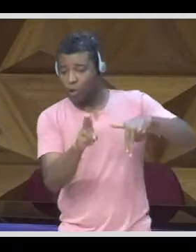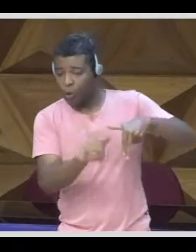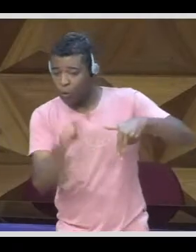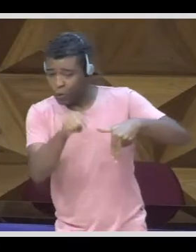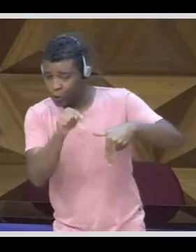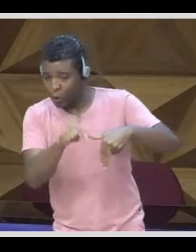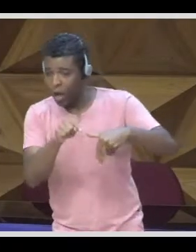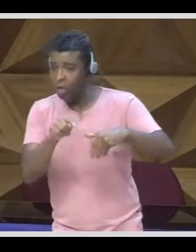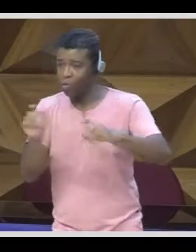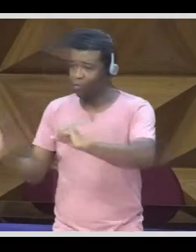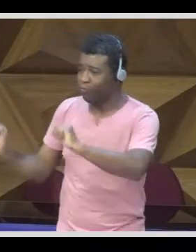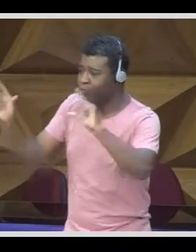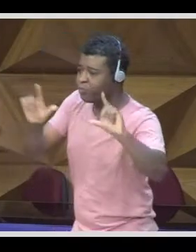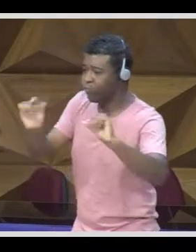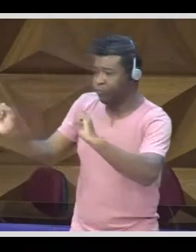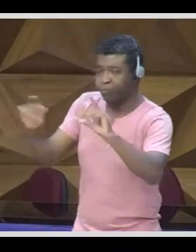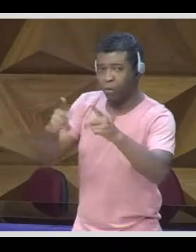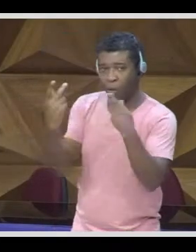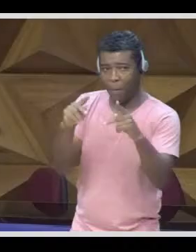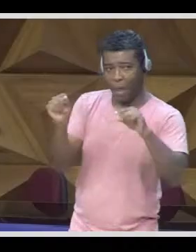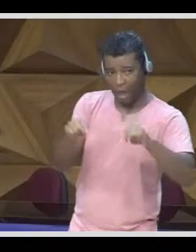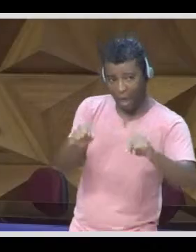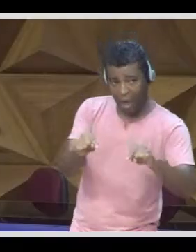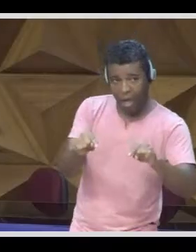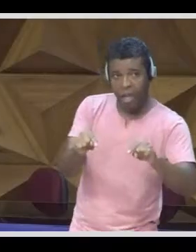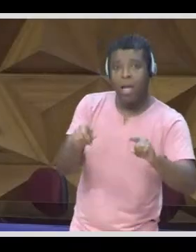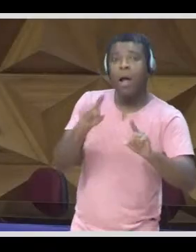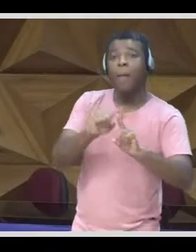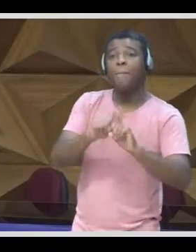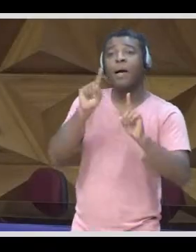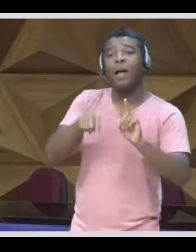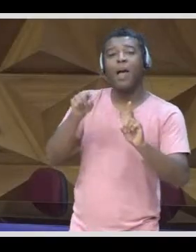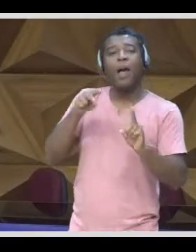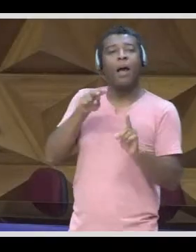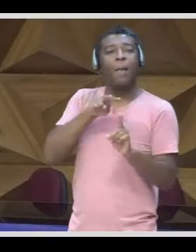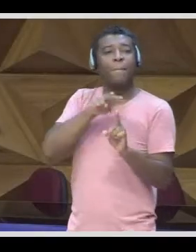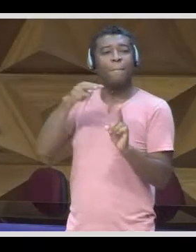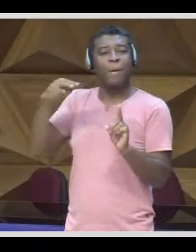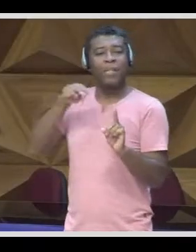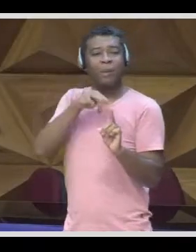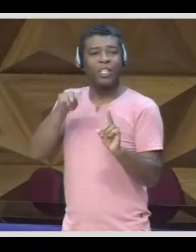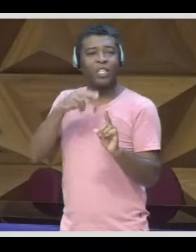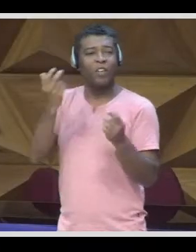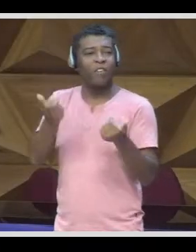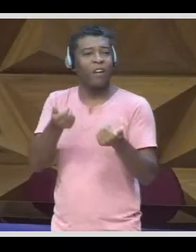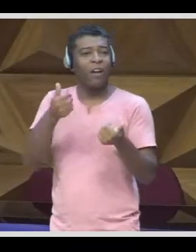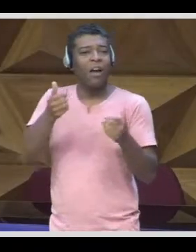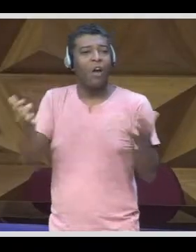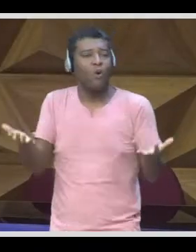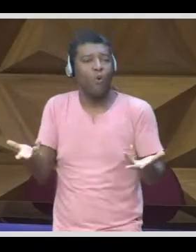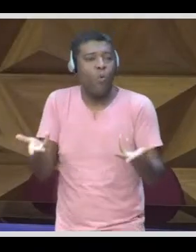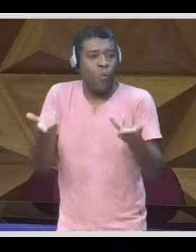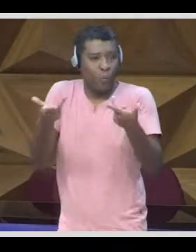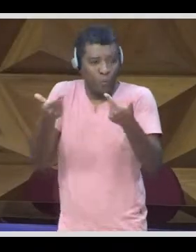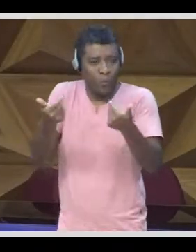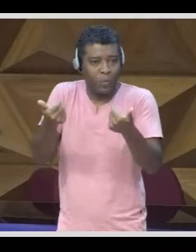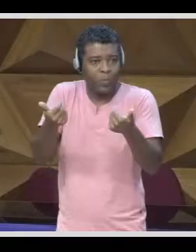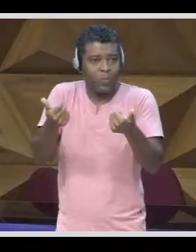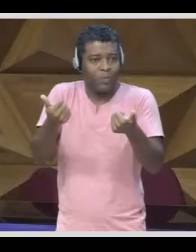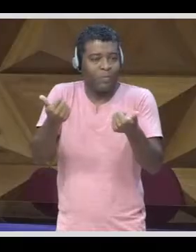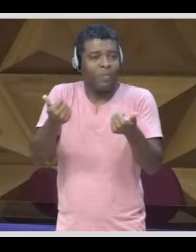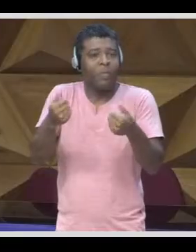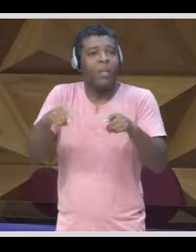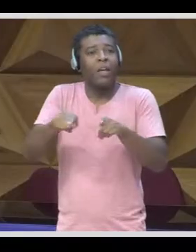quantitative perspective, always thinking of the system, but increasingly interested in trying to understand